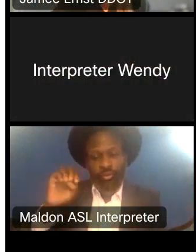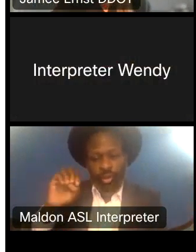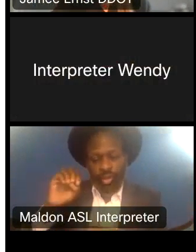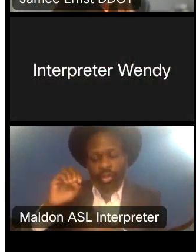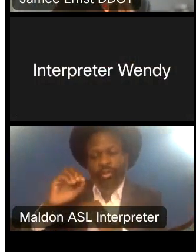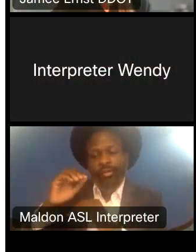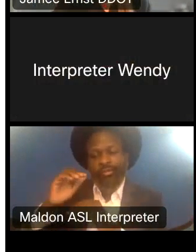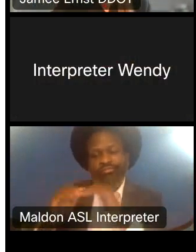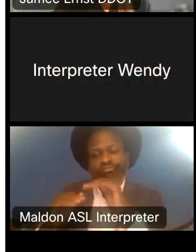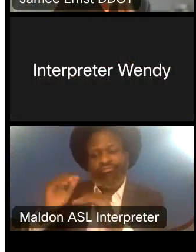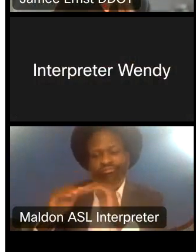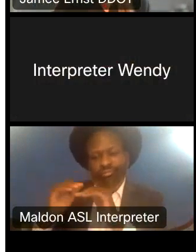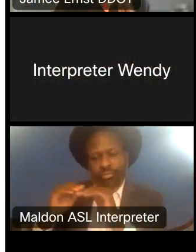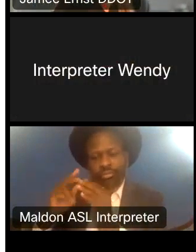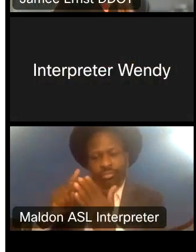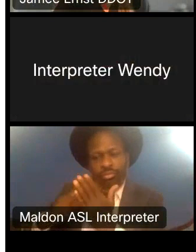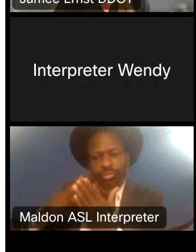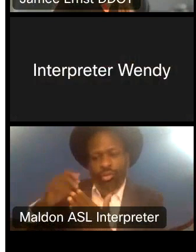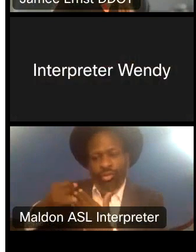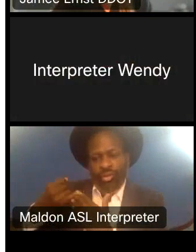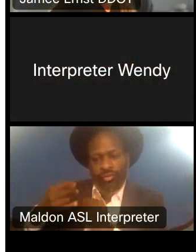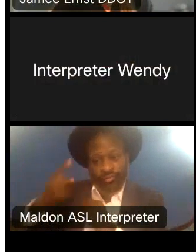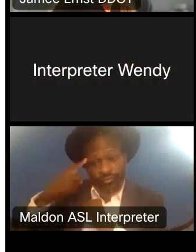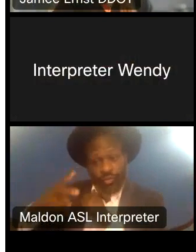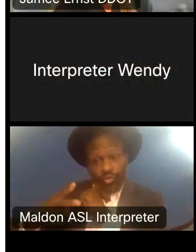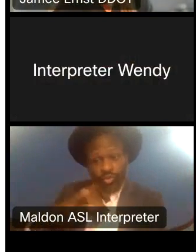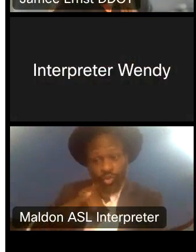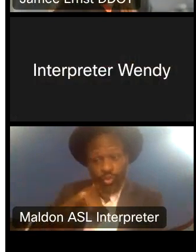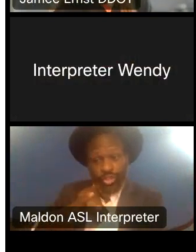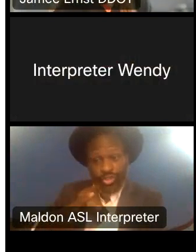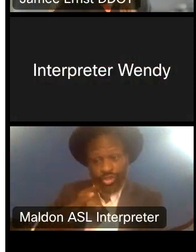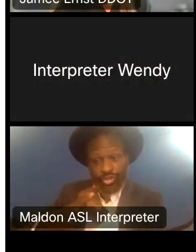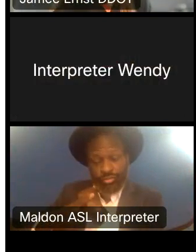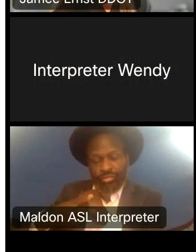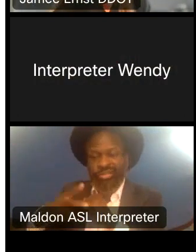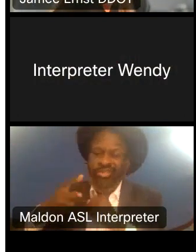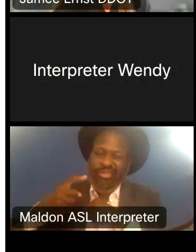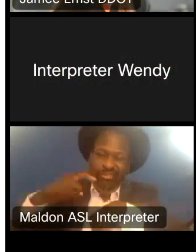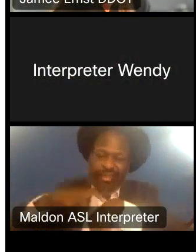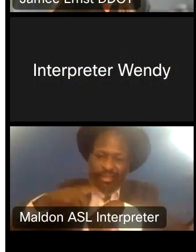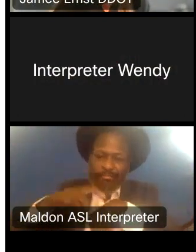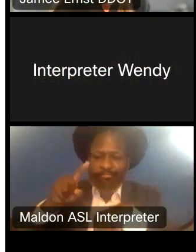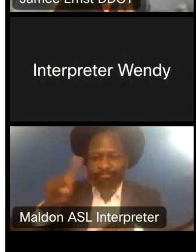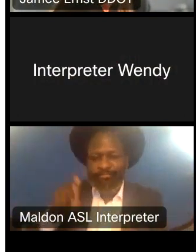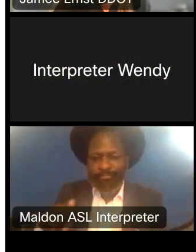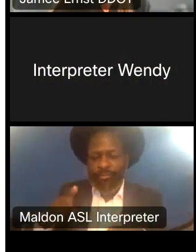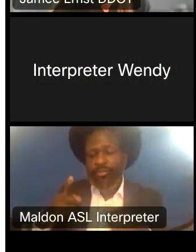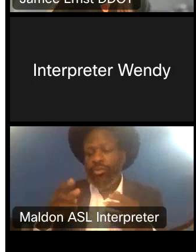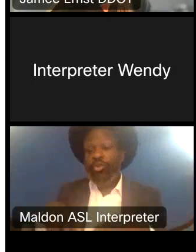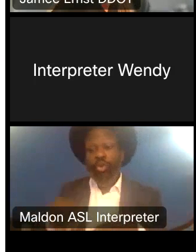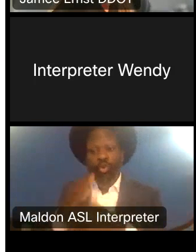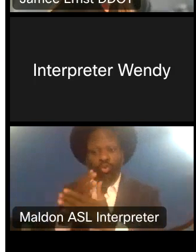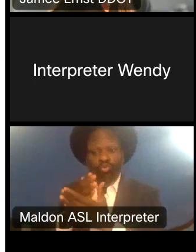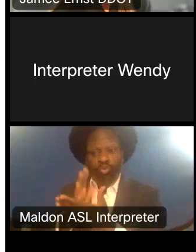project. So the timeline there is uncertain. It also has a significant amount of right-of-way acquisition to get the